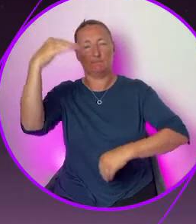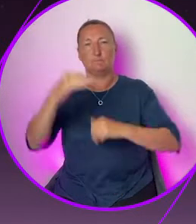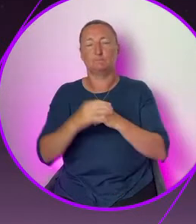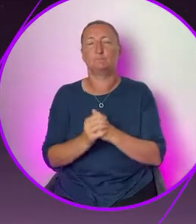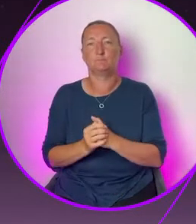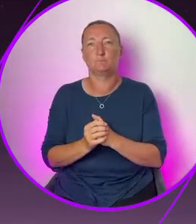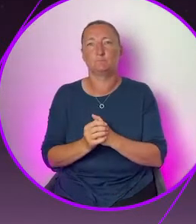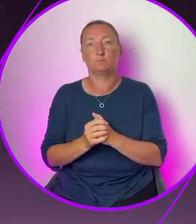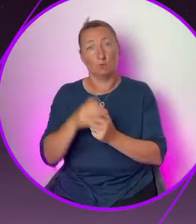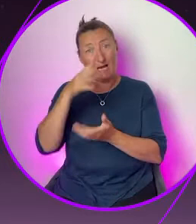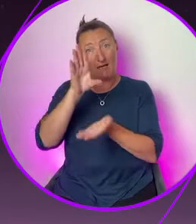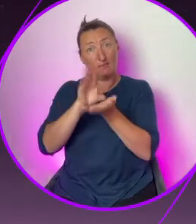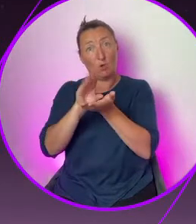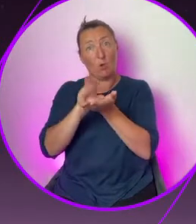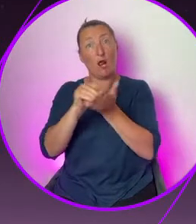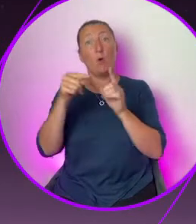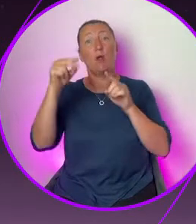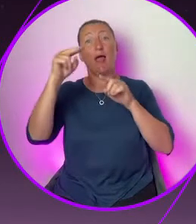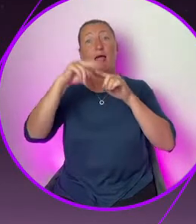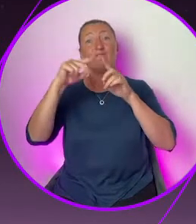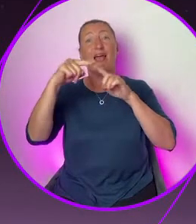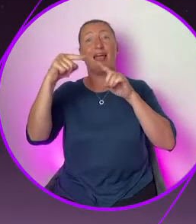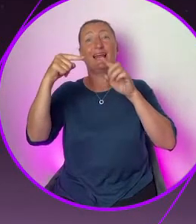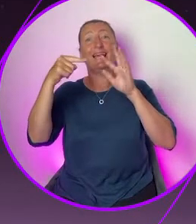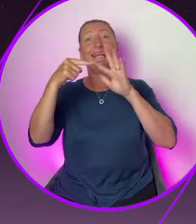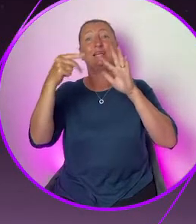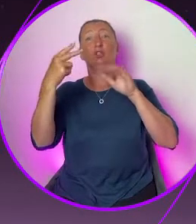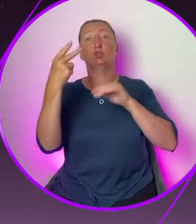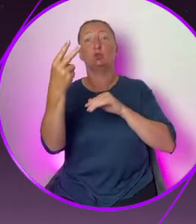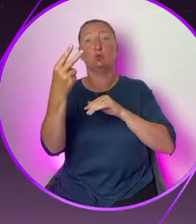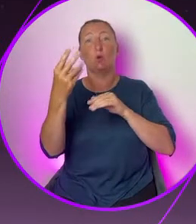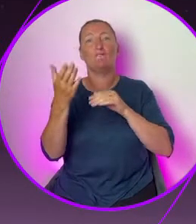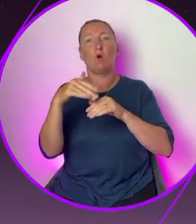can download Faye 2 here from our website,